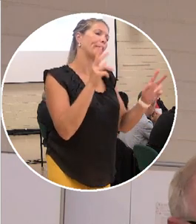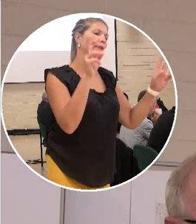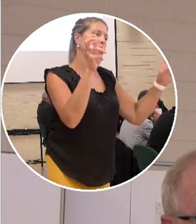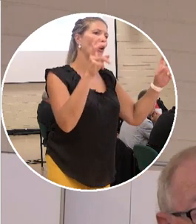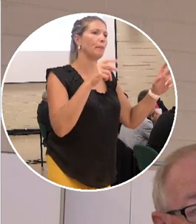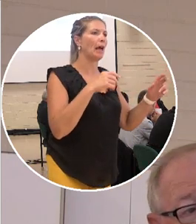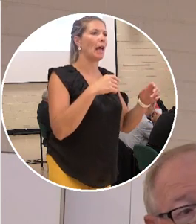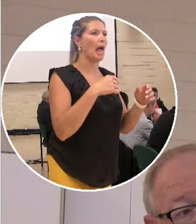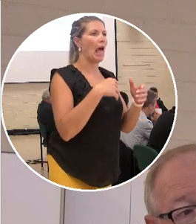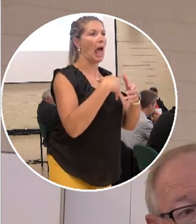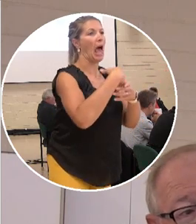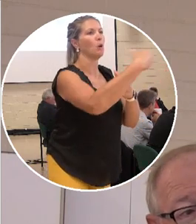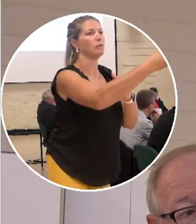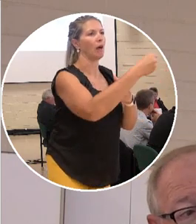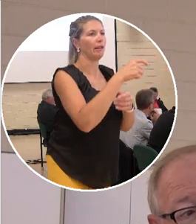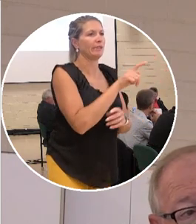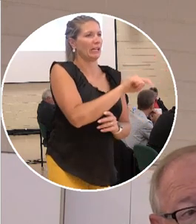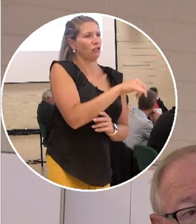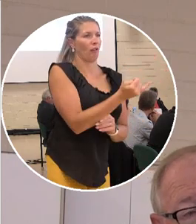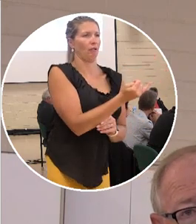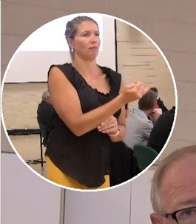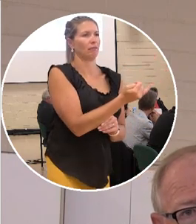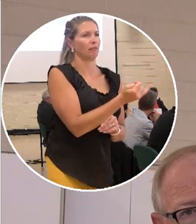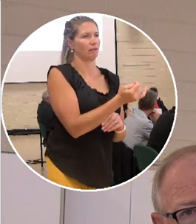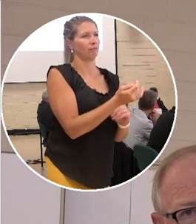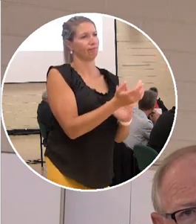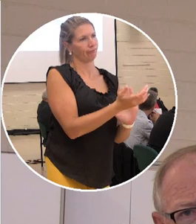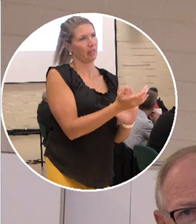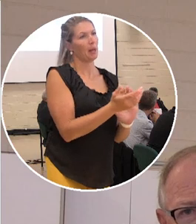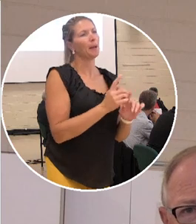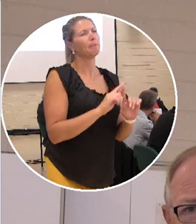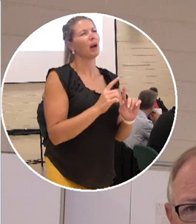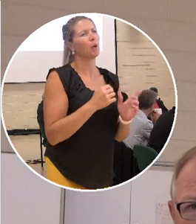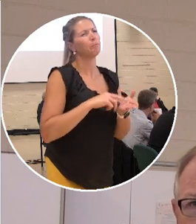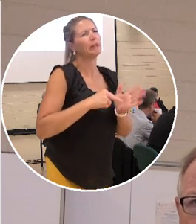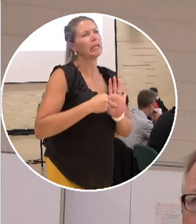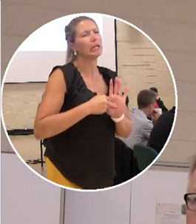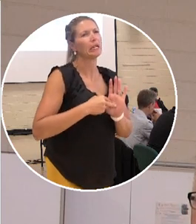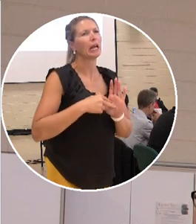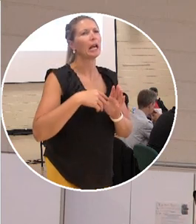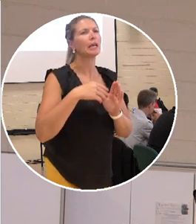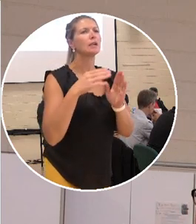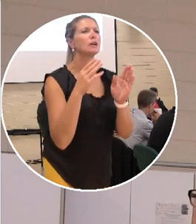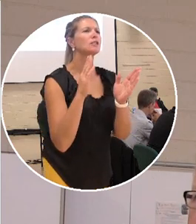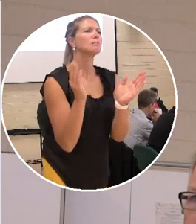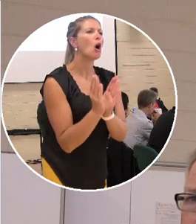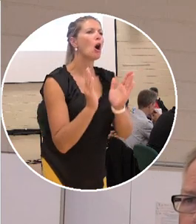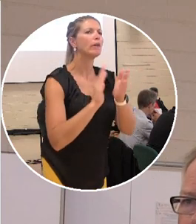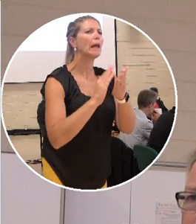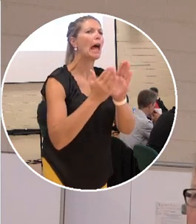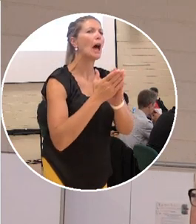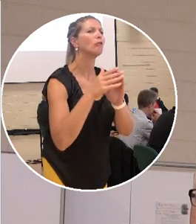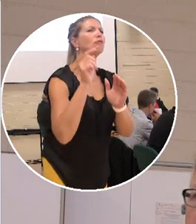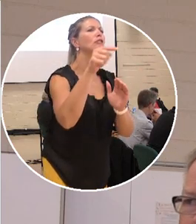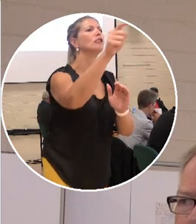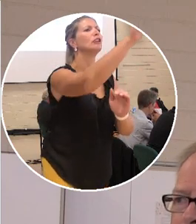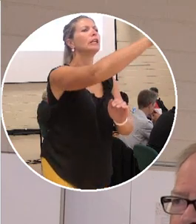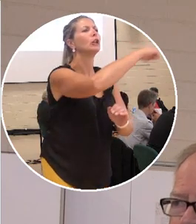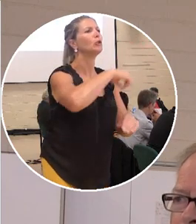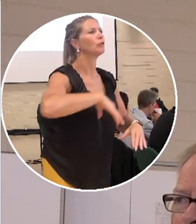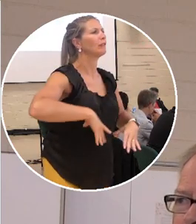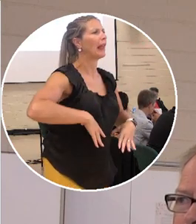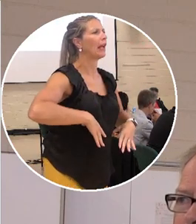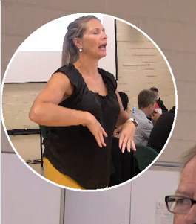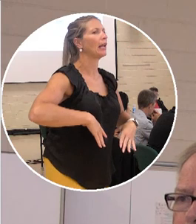in the smaller centres of Newfoundland, there's so few of us out there that the field of leadership is